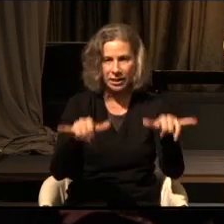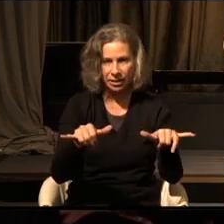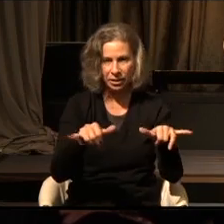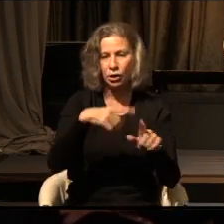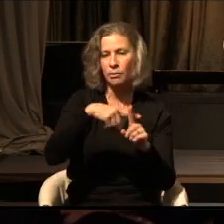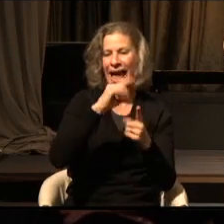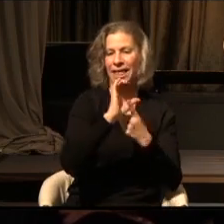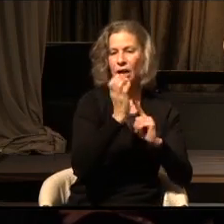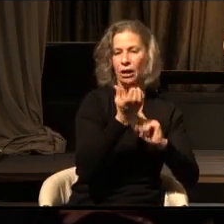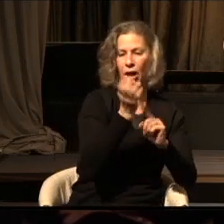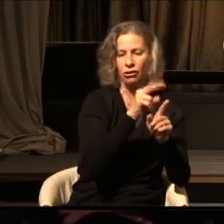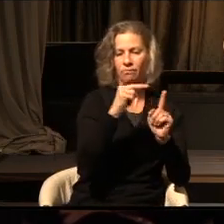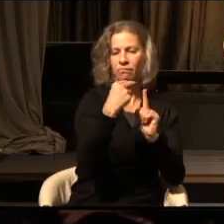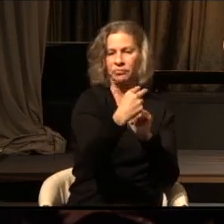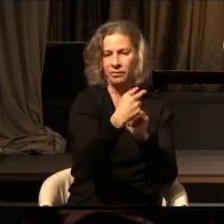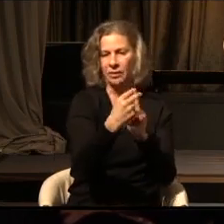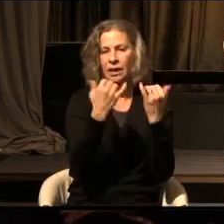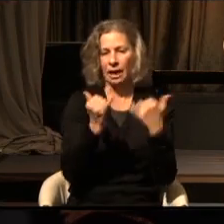that we create.